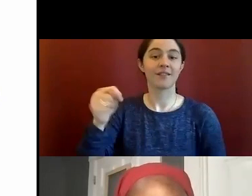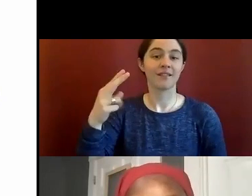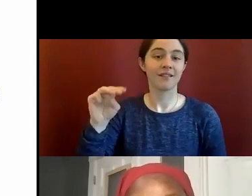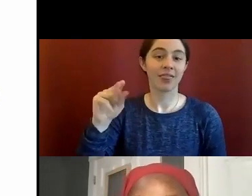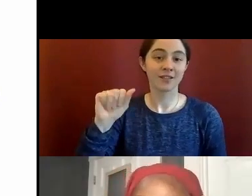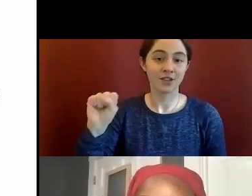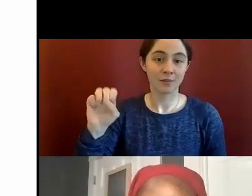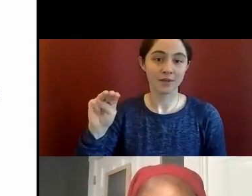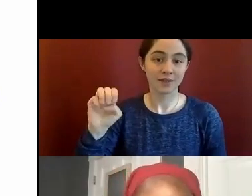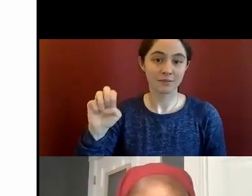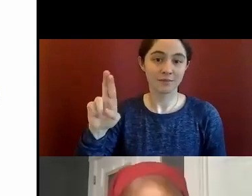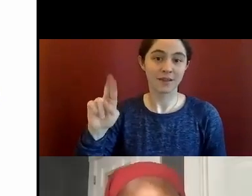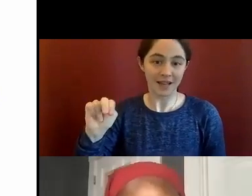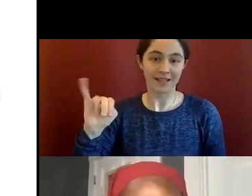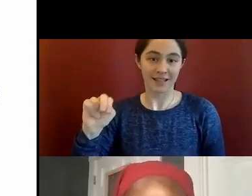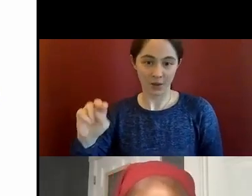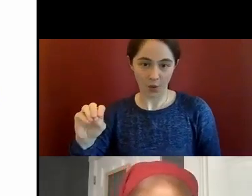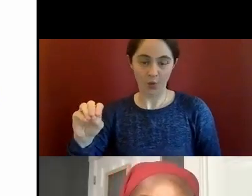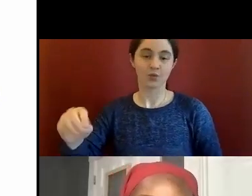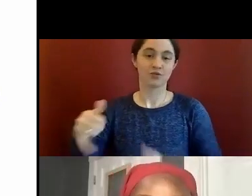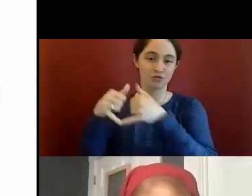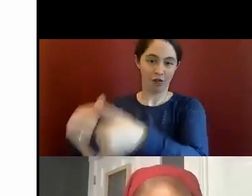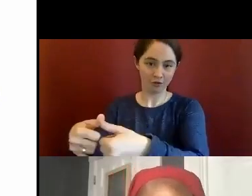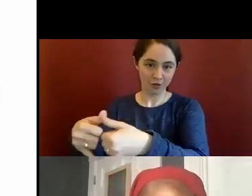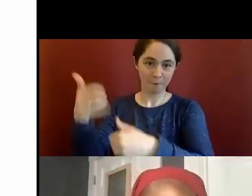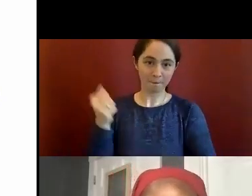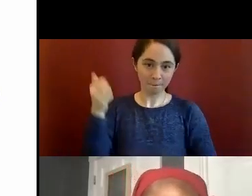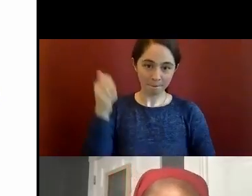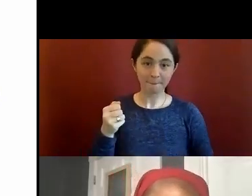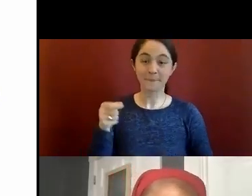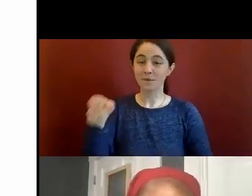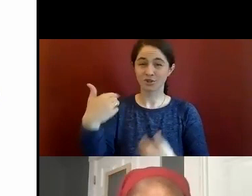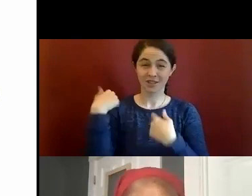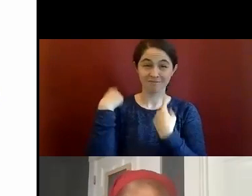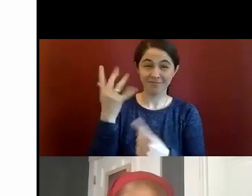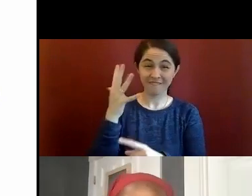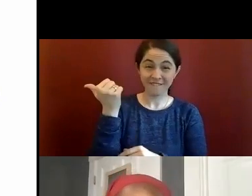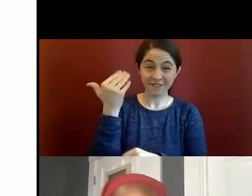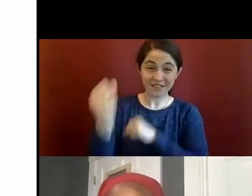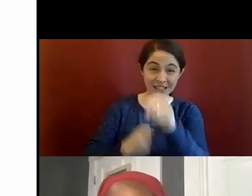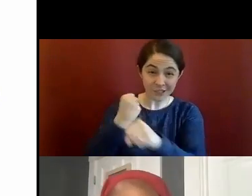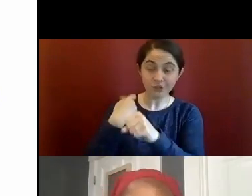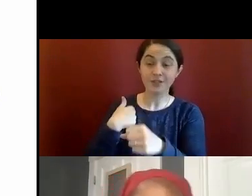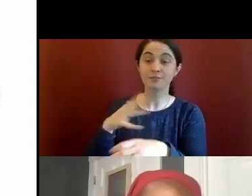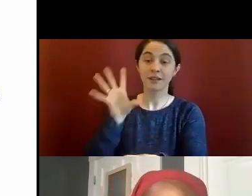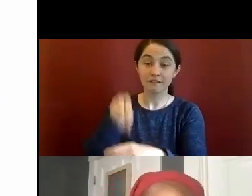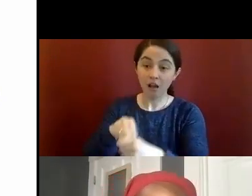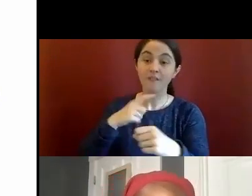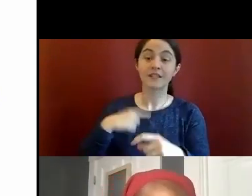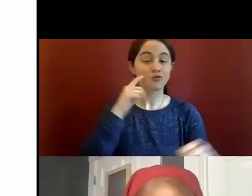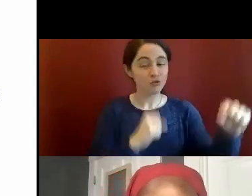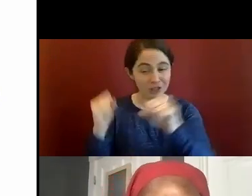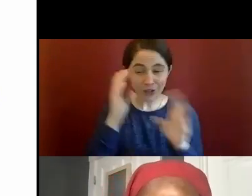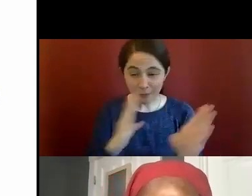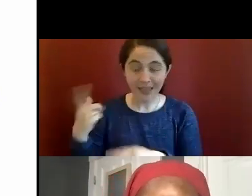of experience focused on strategic planning and development, project management, and human capital development in BPS. She's